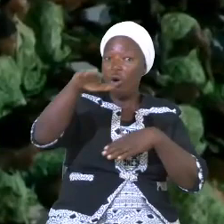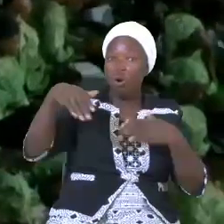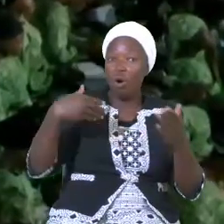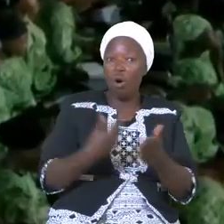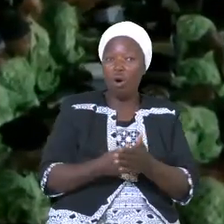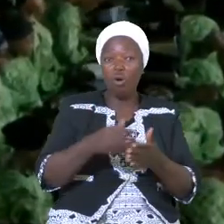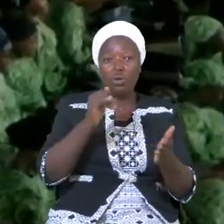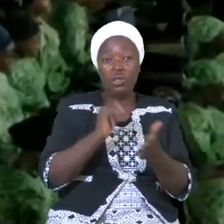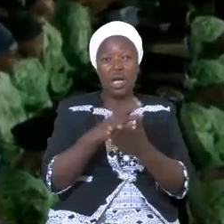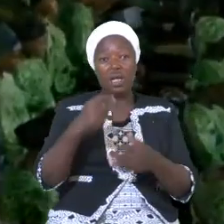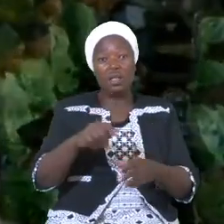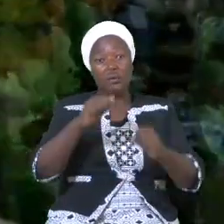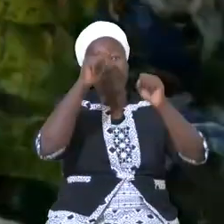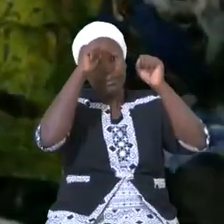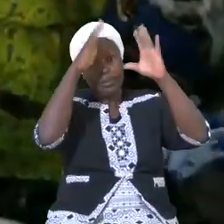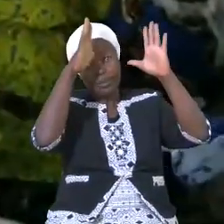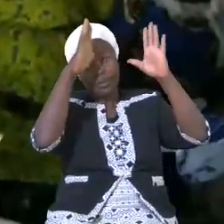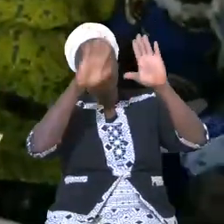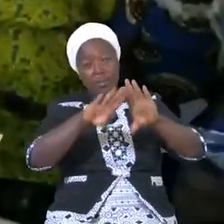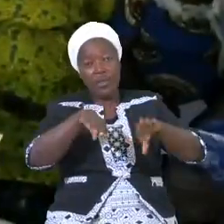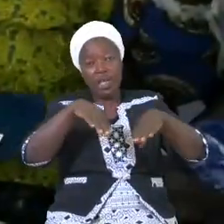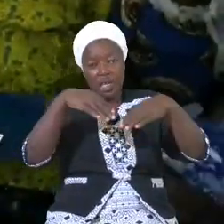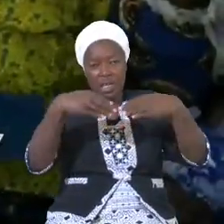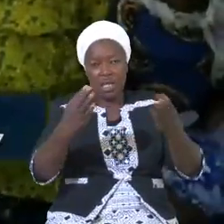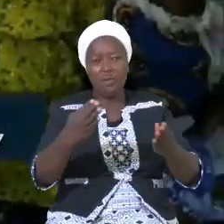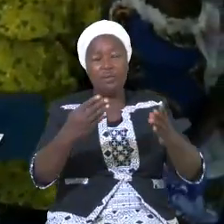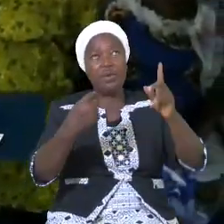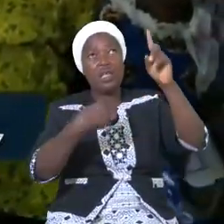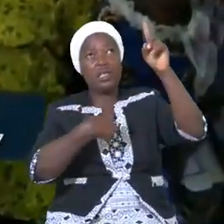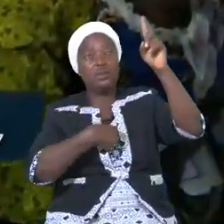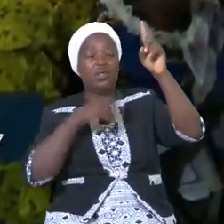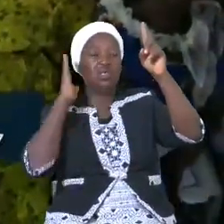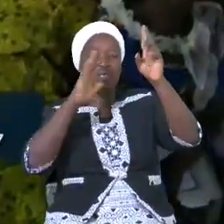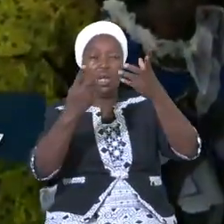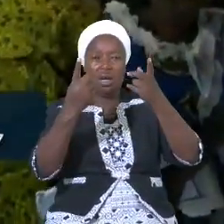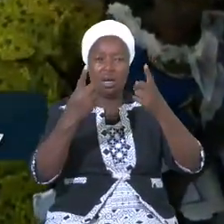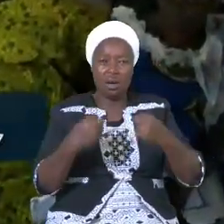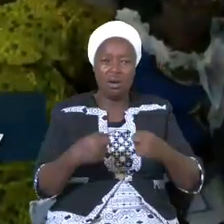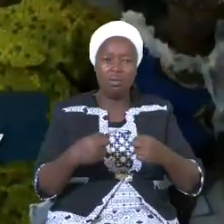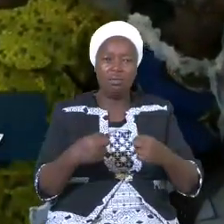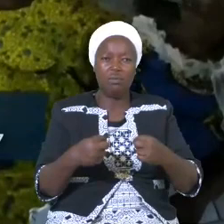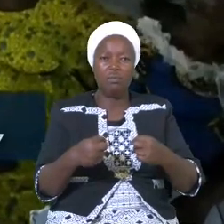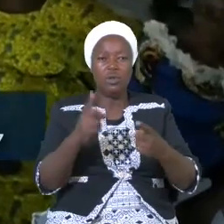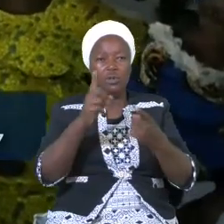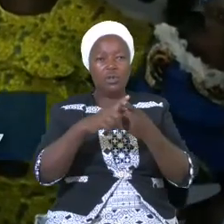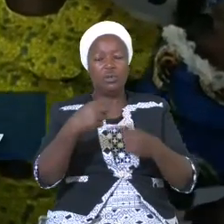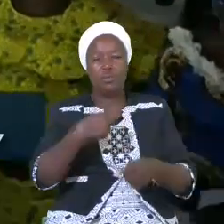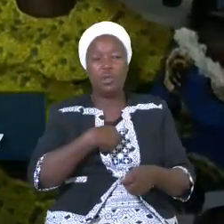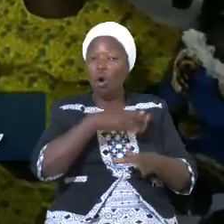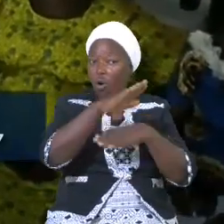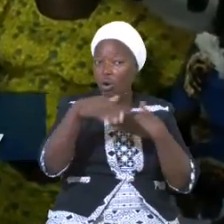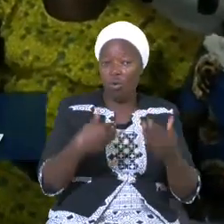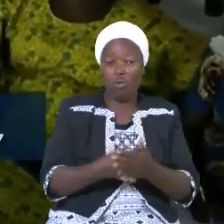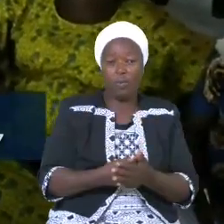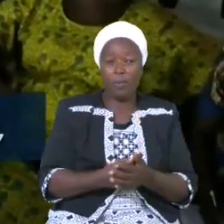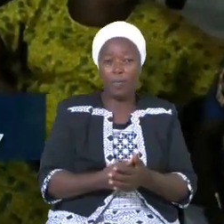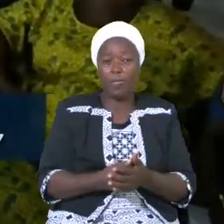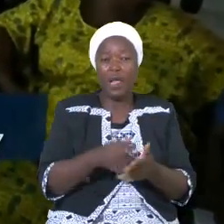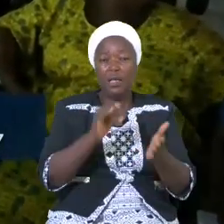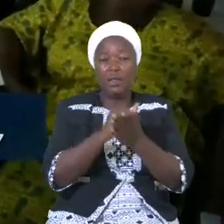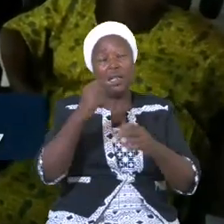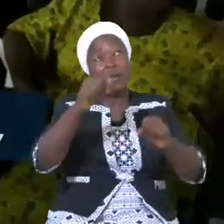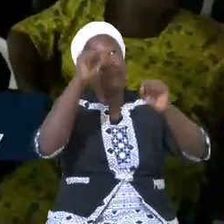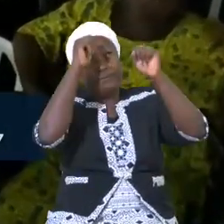father us me shall come to me all that the father